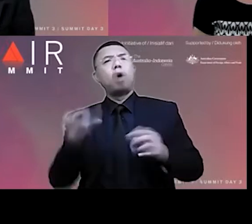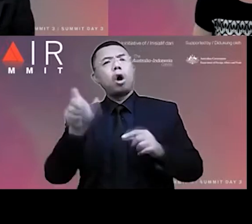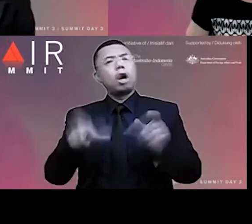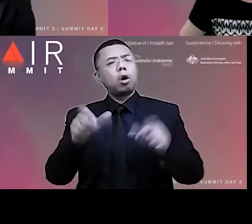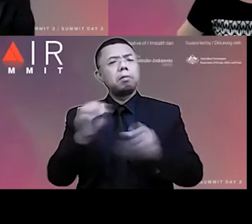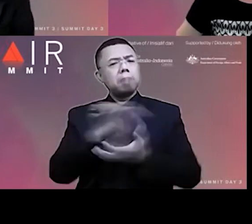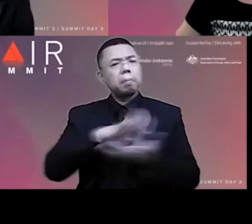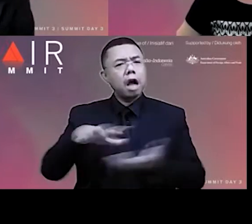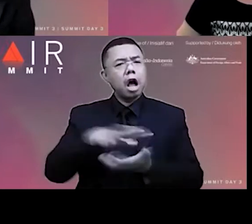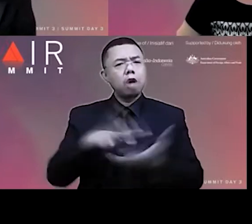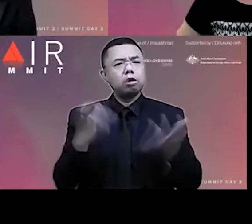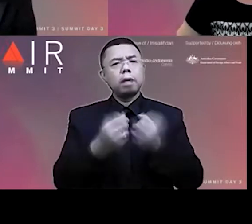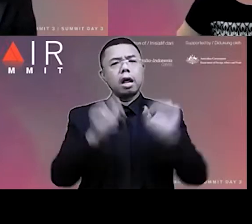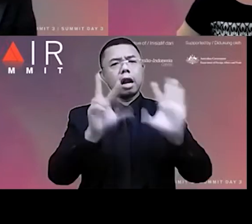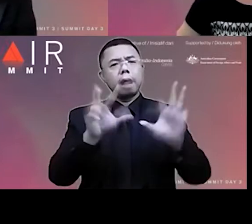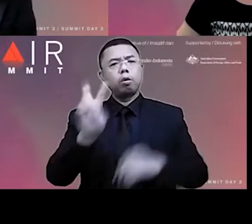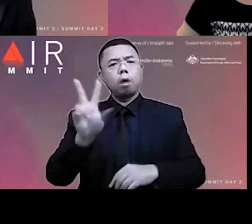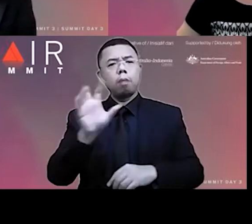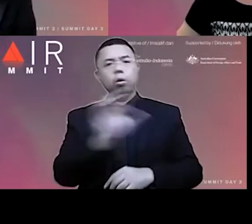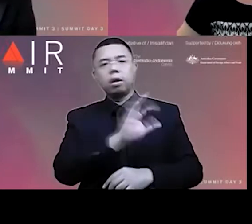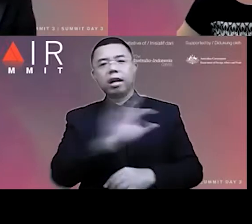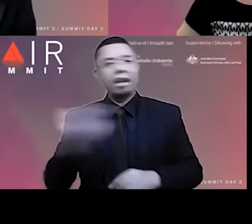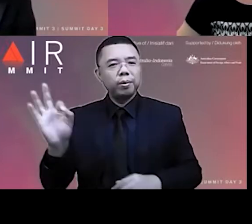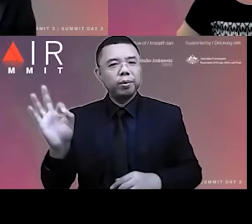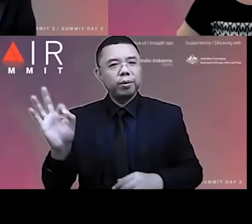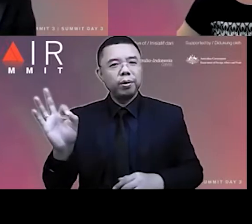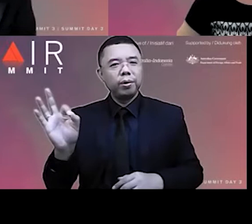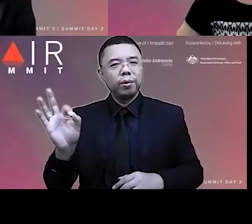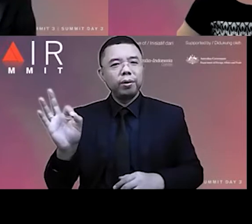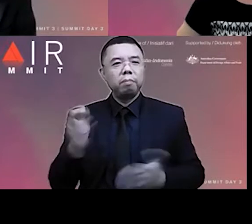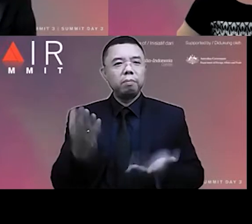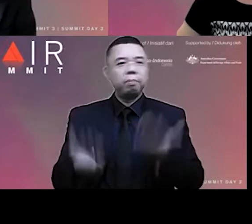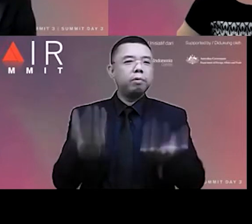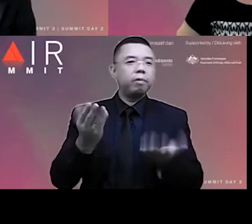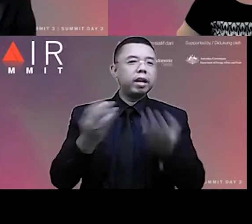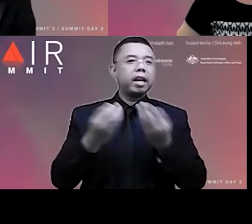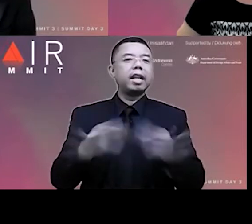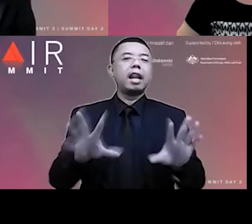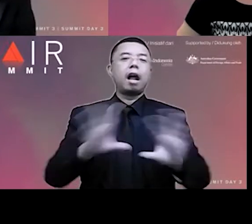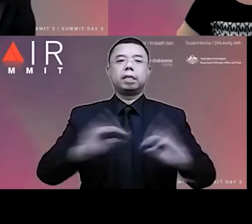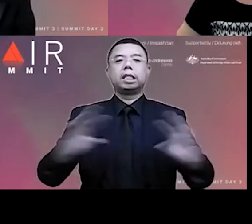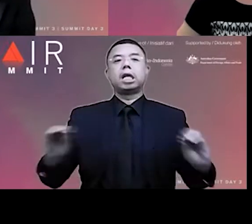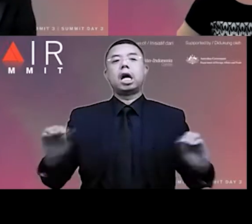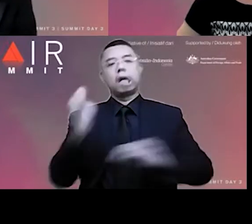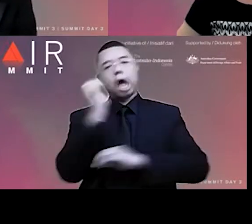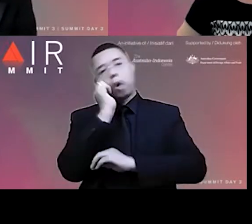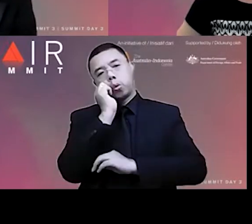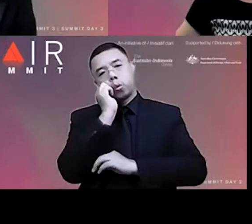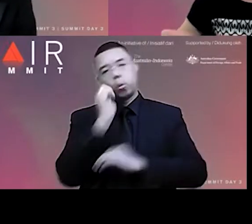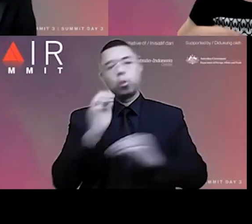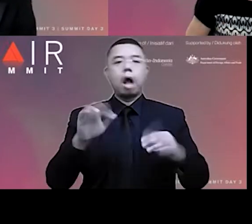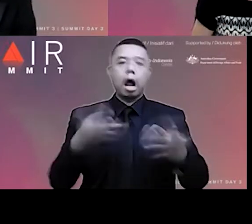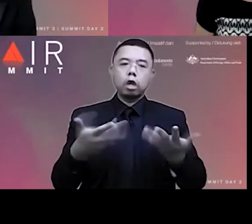820,000 possible job losses. And the vulnerable groups, who are those who are youth and